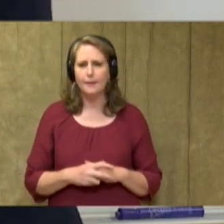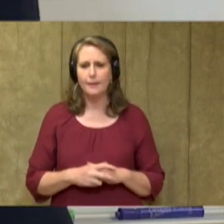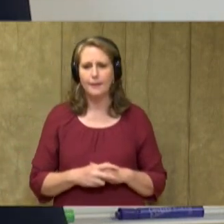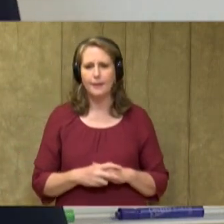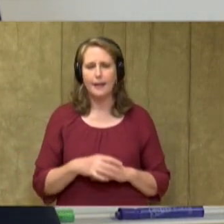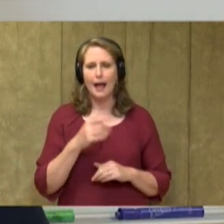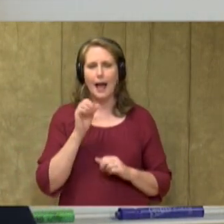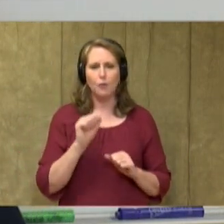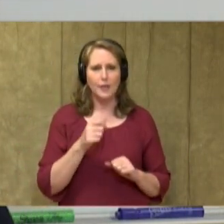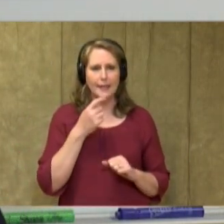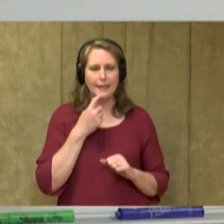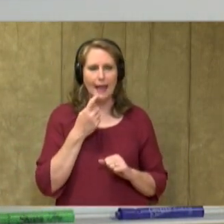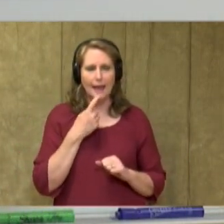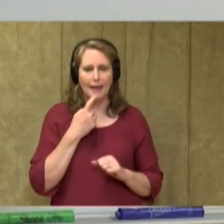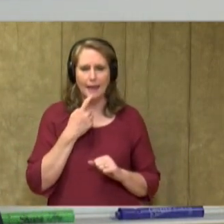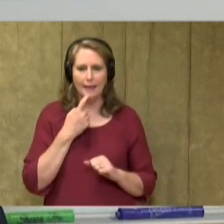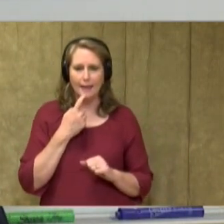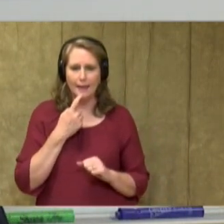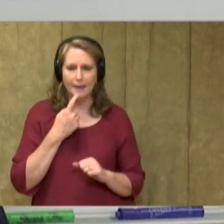I could say